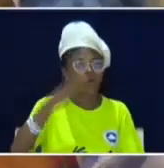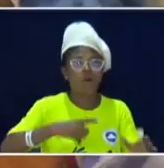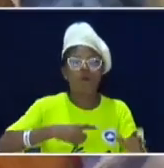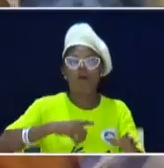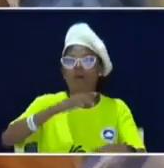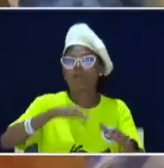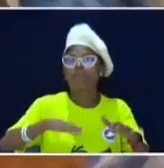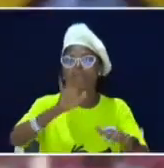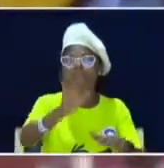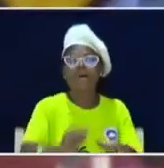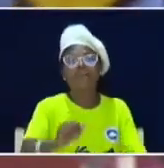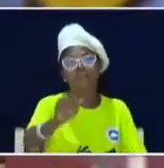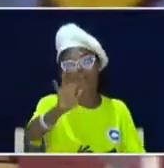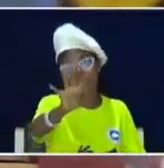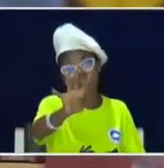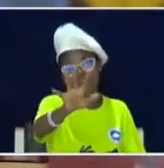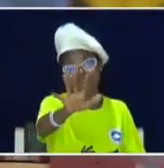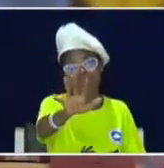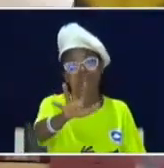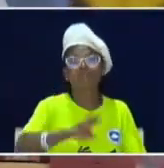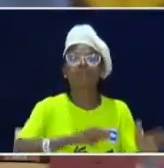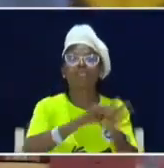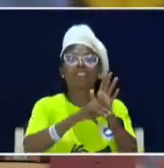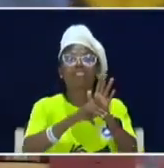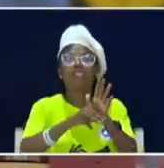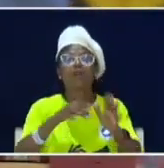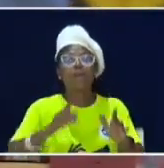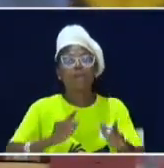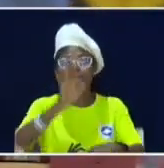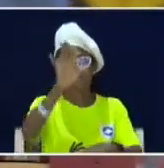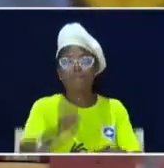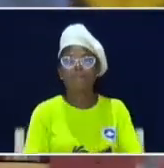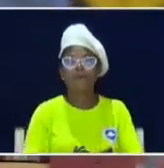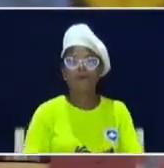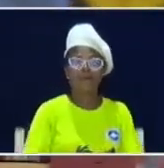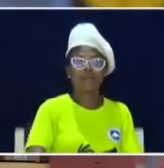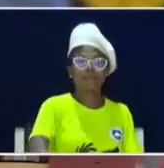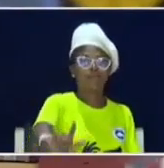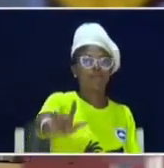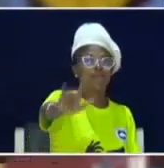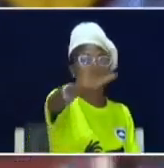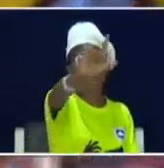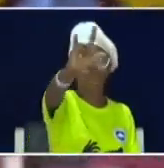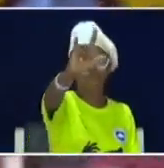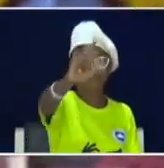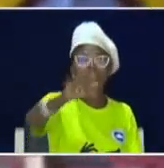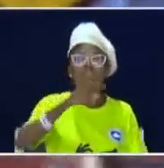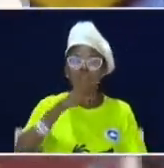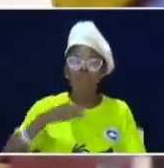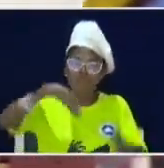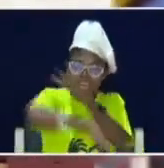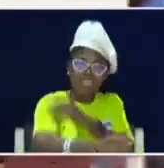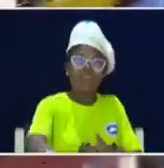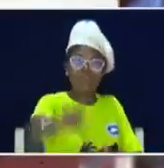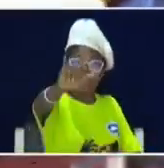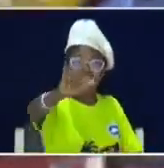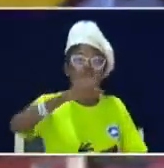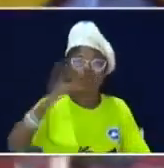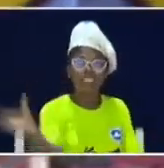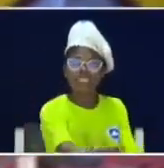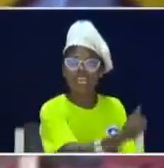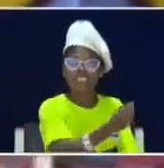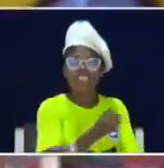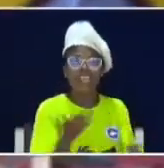have a witness? He came in within 45 minutes. What was that? Divine speed, acceleration. Even as